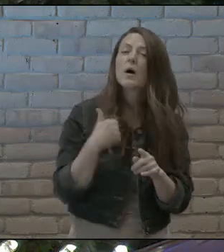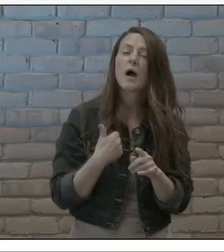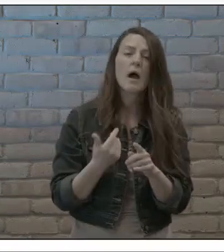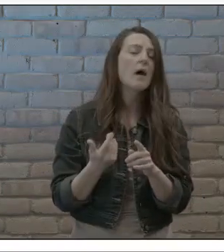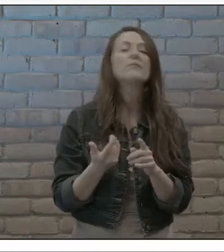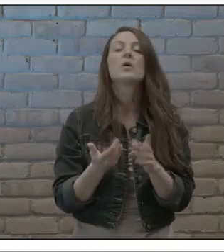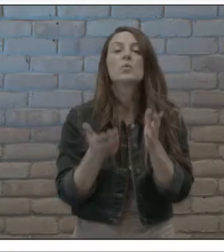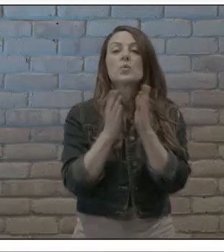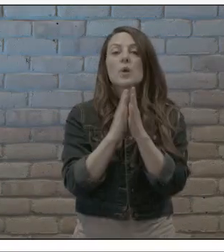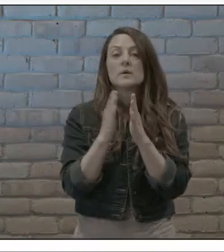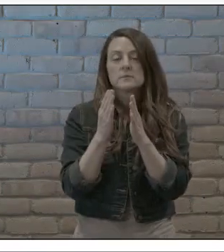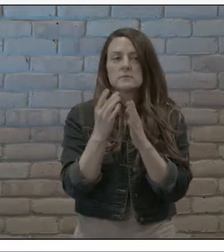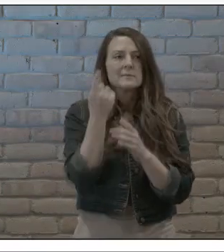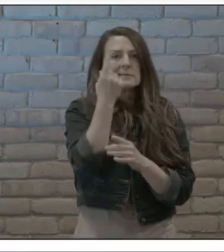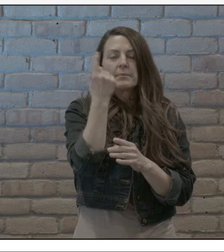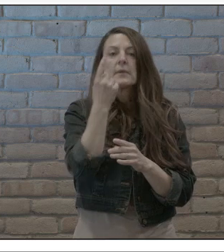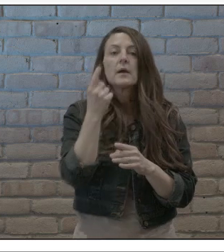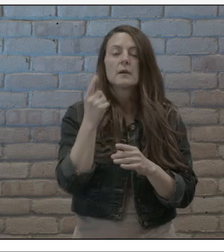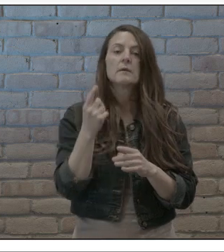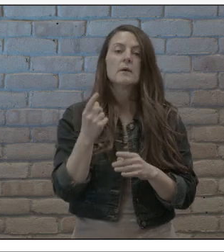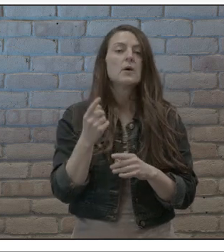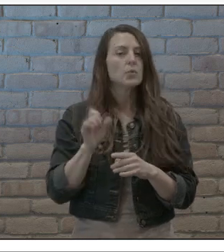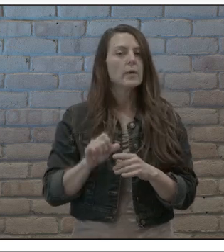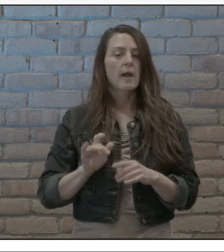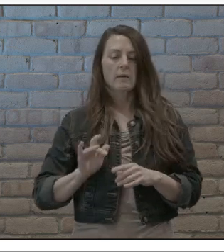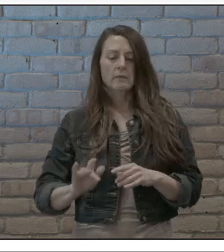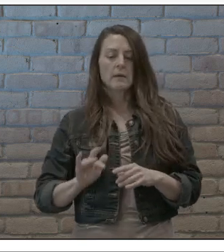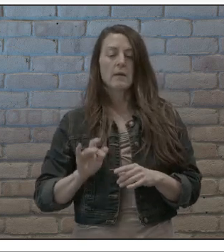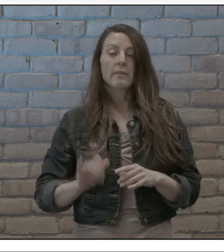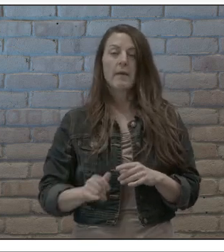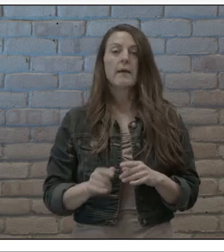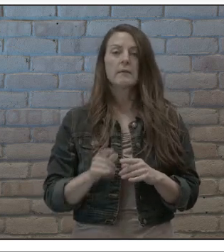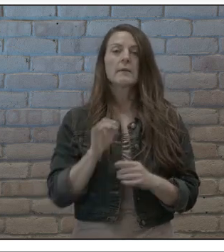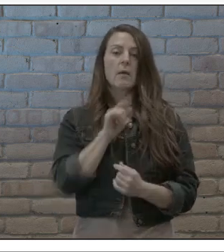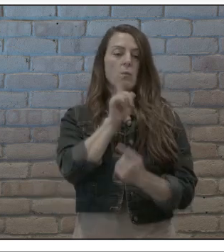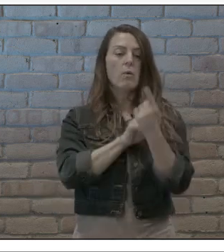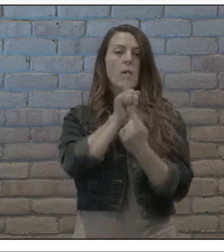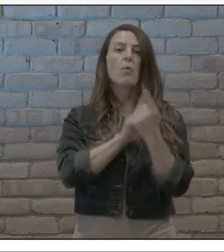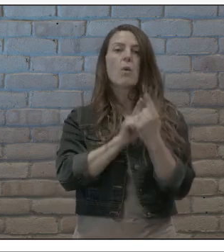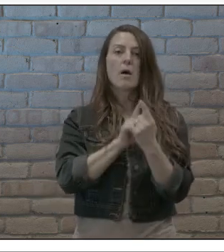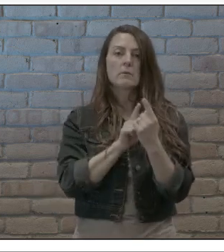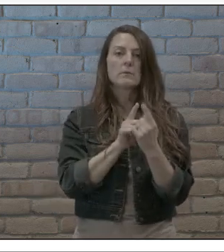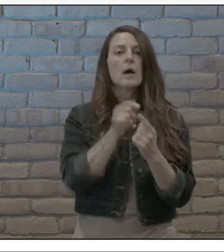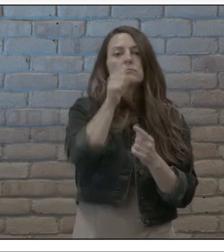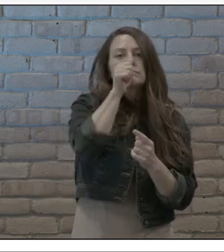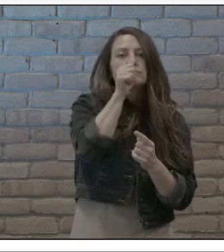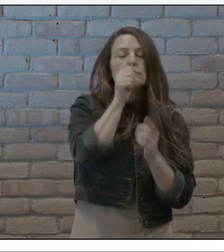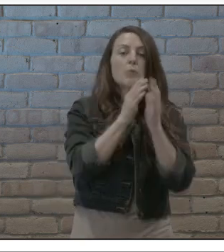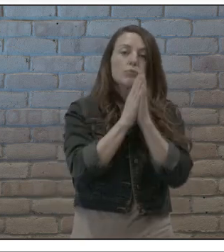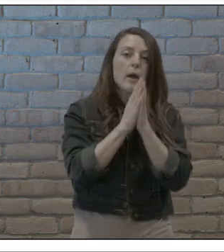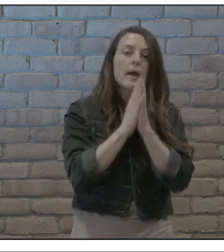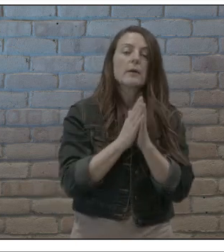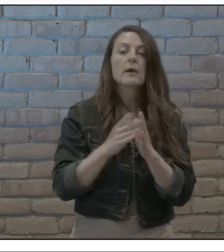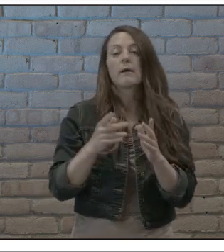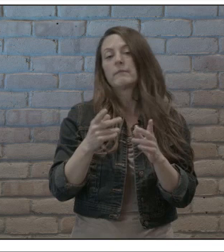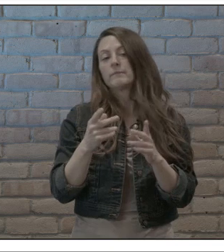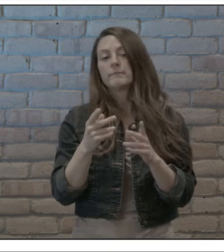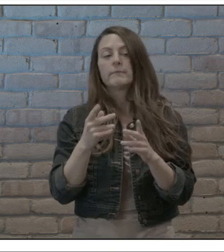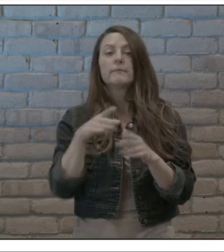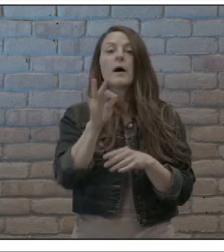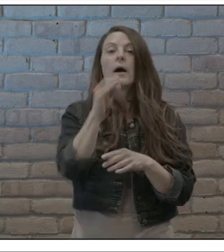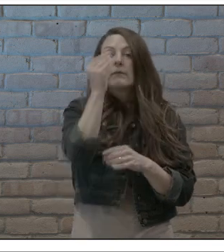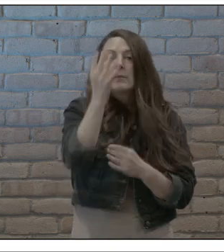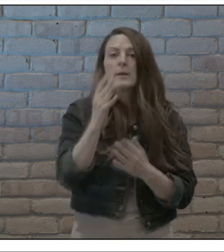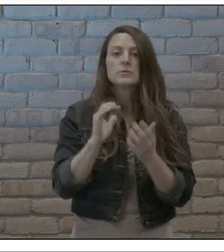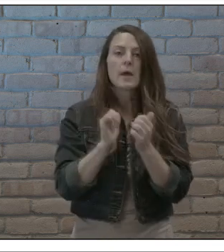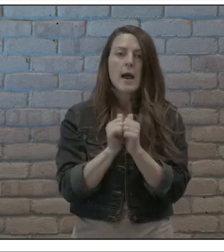you want to request, you can click on that request prayer button. You can find information about how to give to Woodbury Lutheran as well.